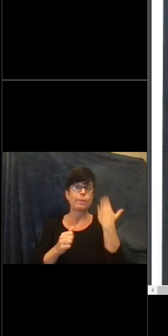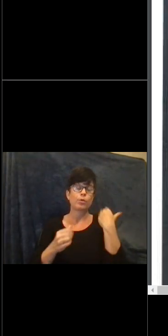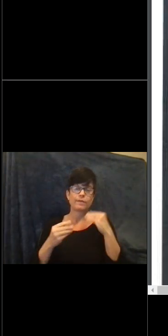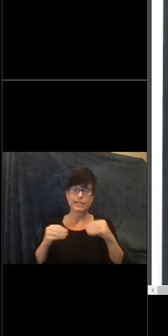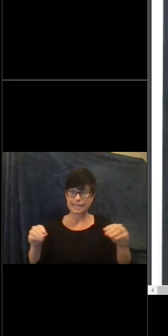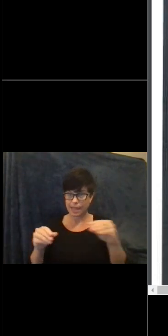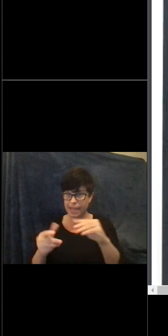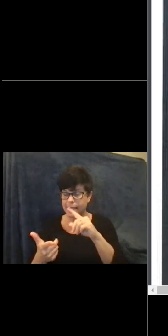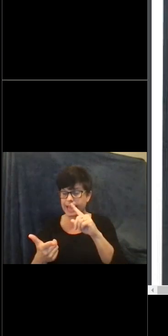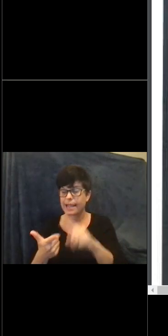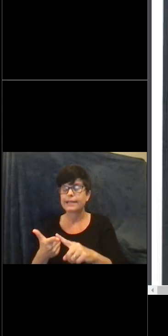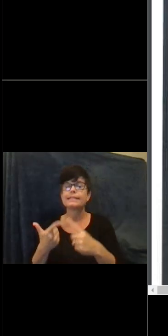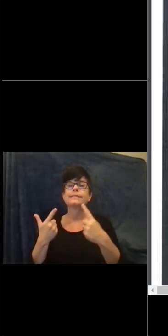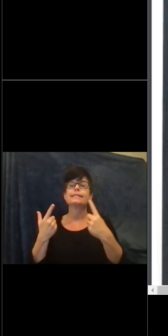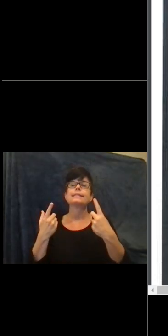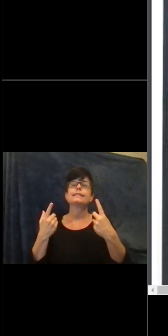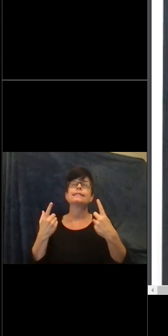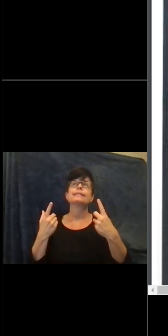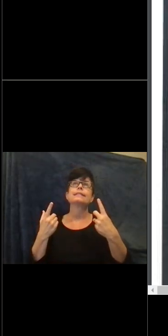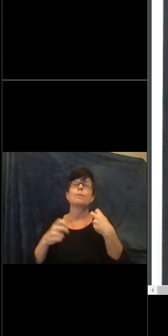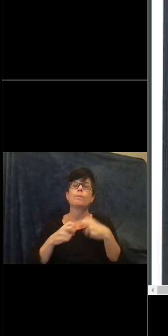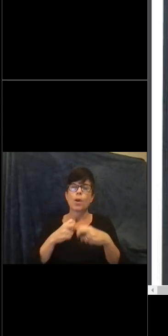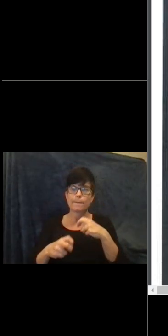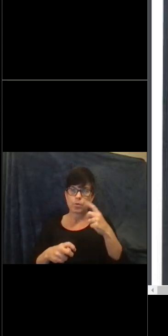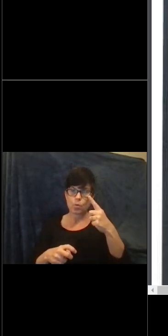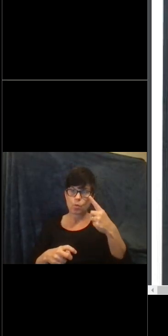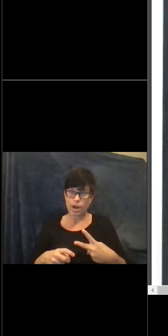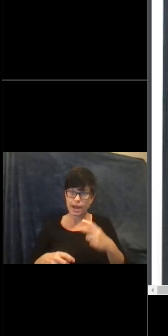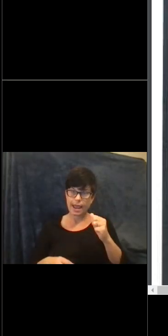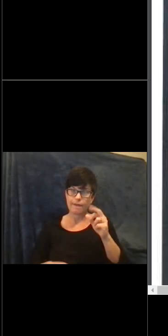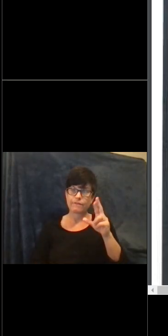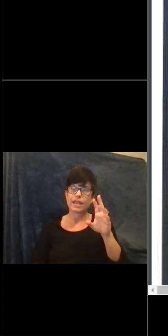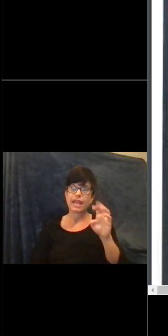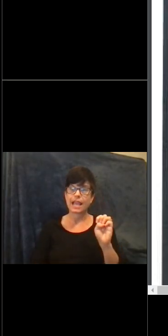was the issue of the half an acre. There was the issue of